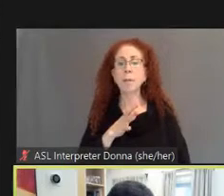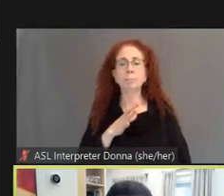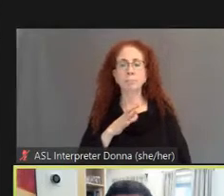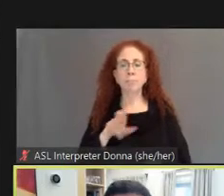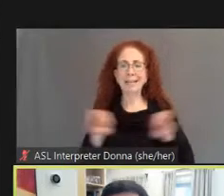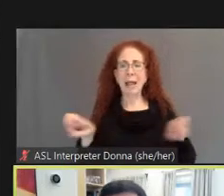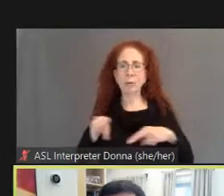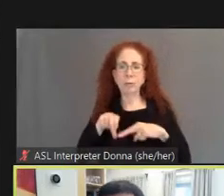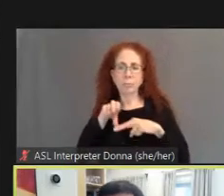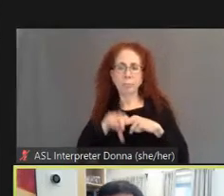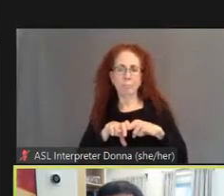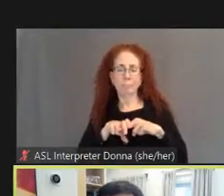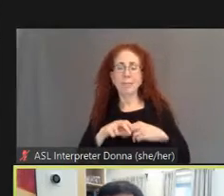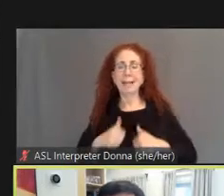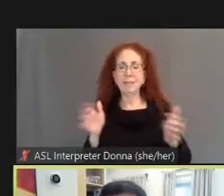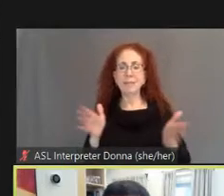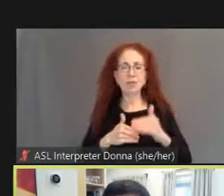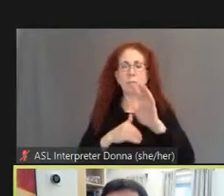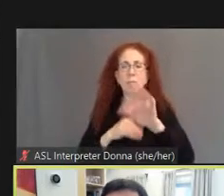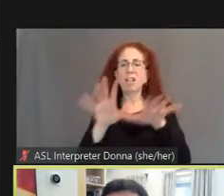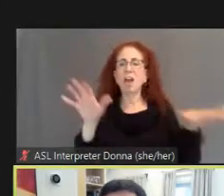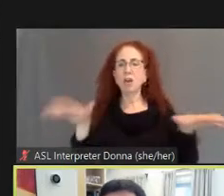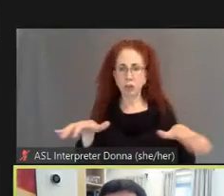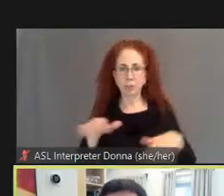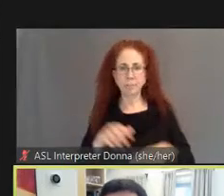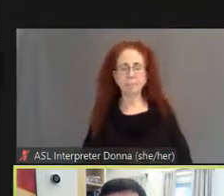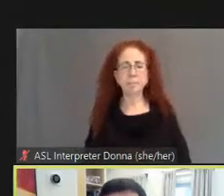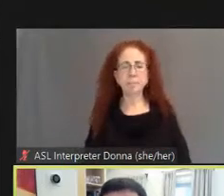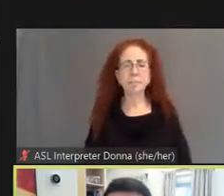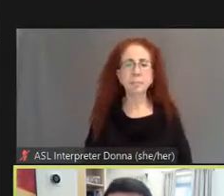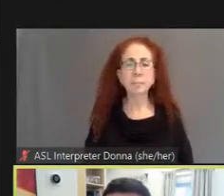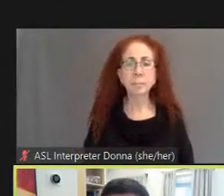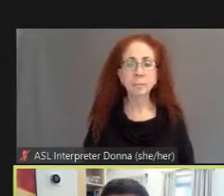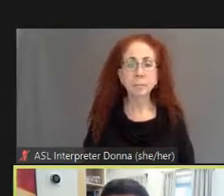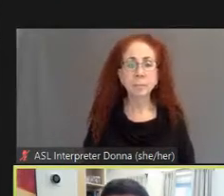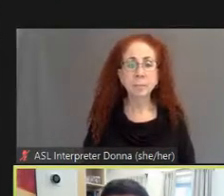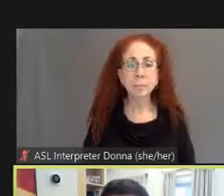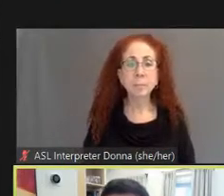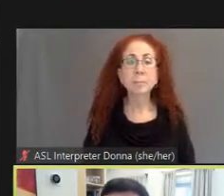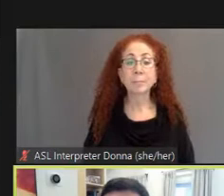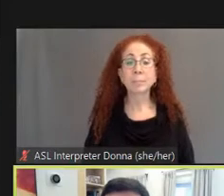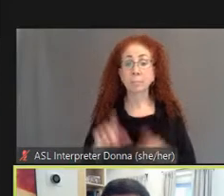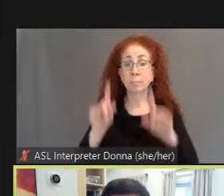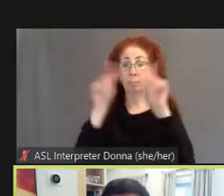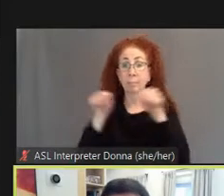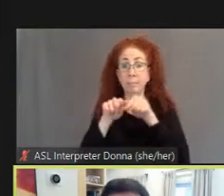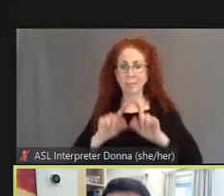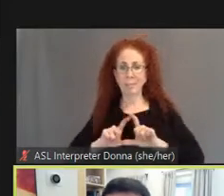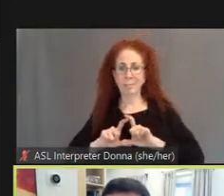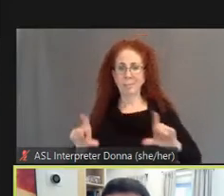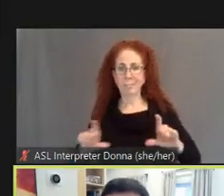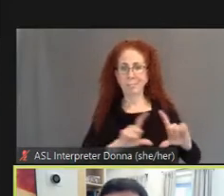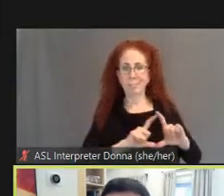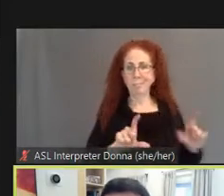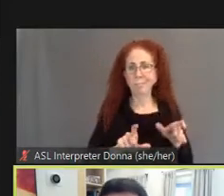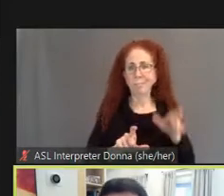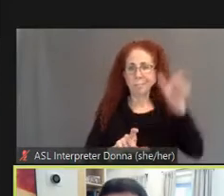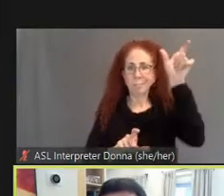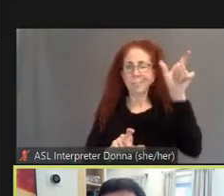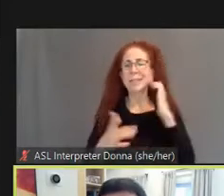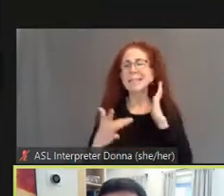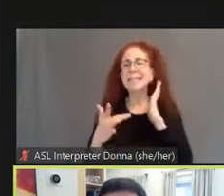in a cluttered living room. And surrounding that image are a number of tech dials and buttons